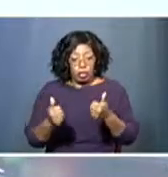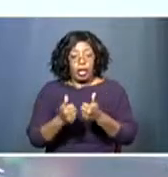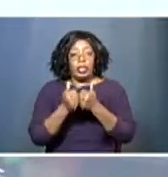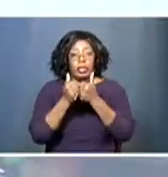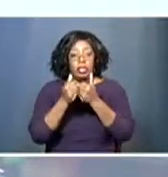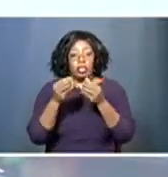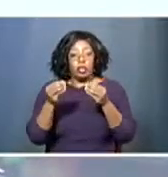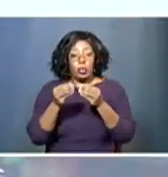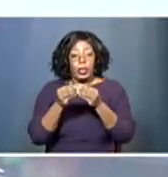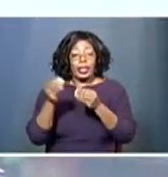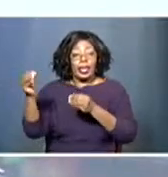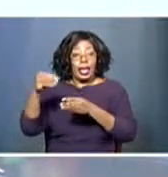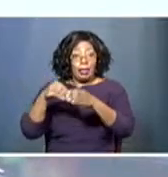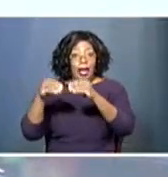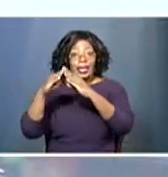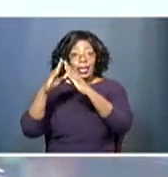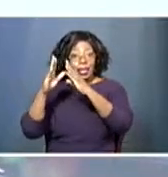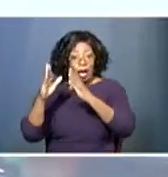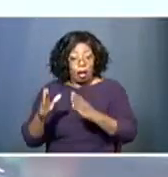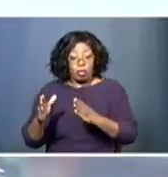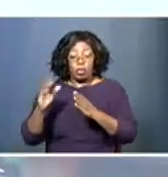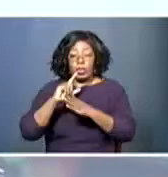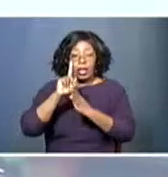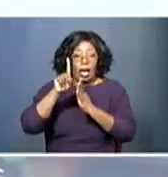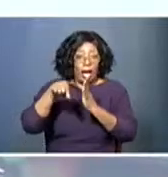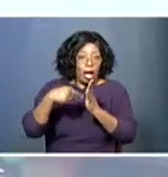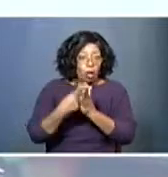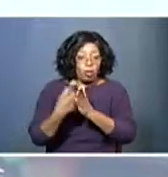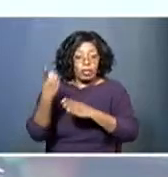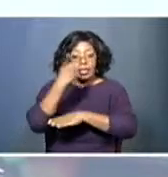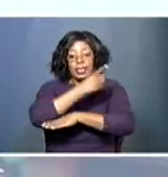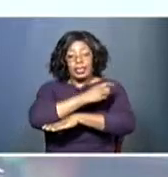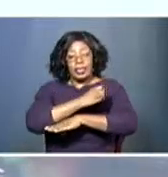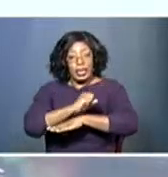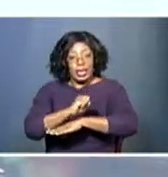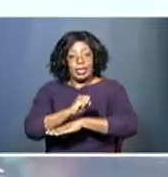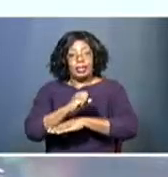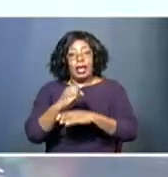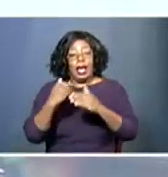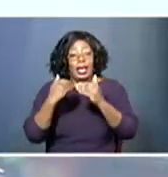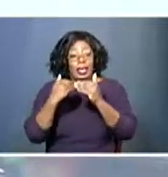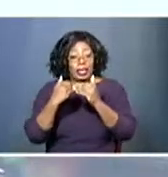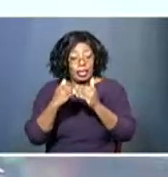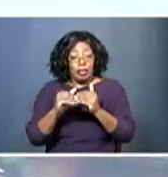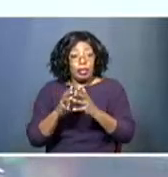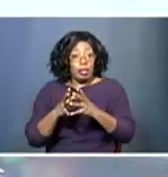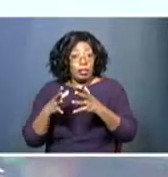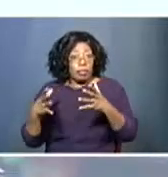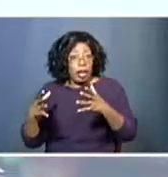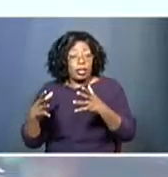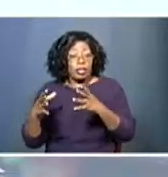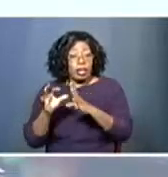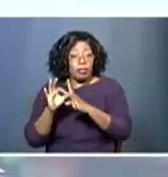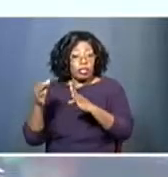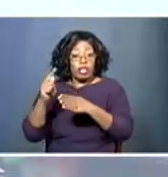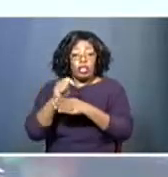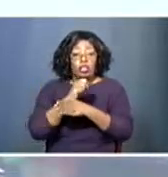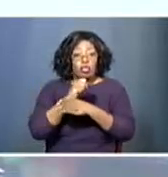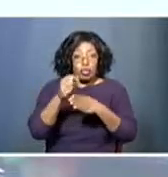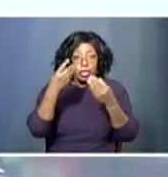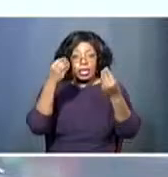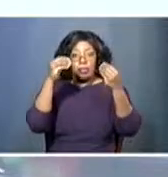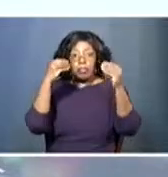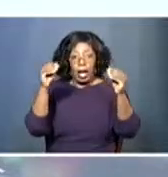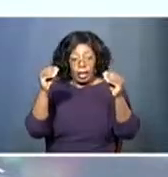packing houses, which have limited hours and days of operation and limited capacity for refrigeration, training, marketing,